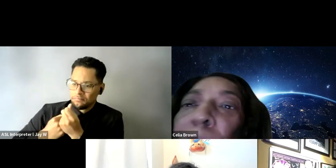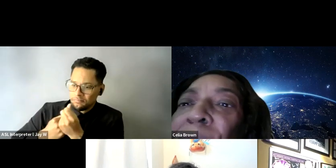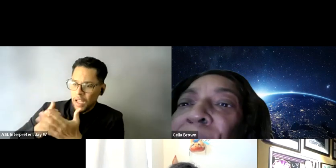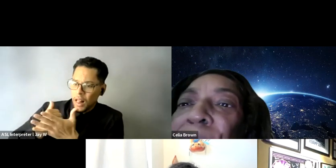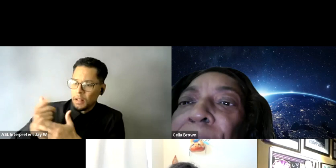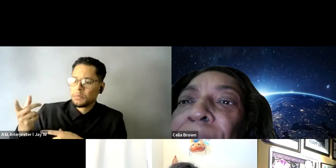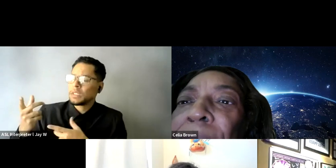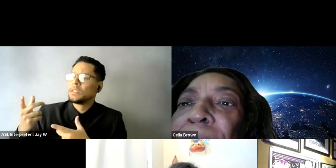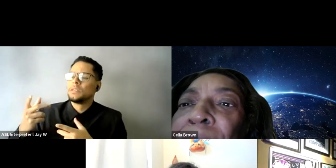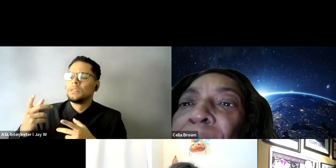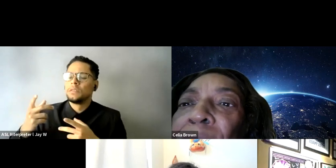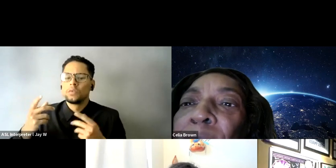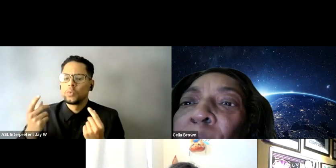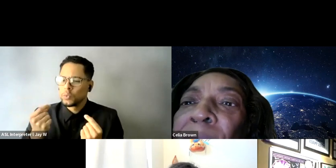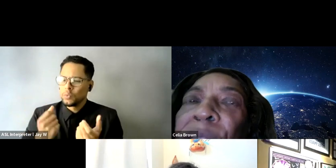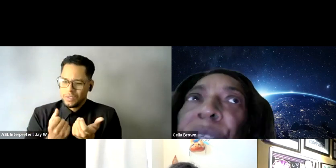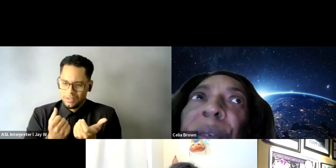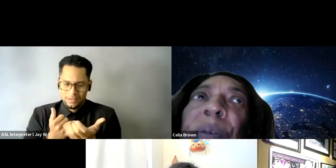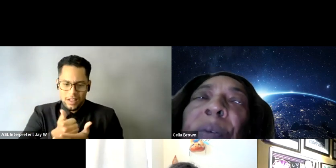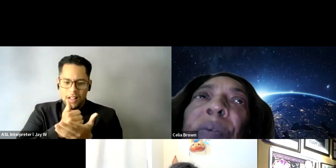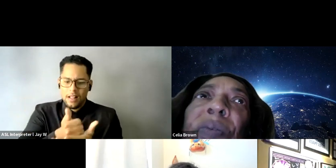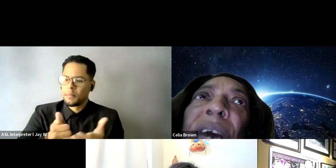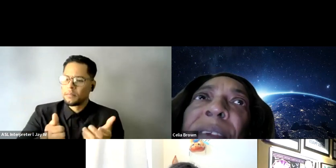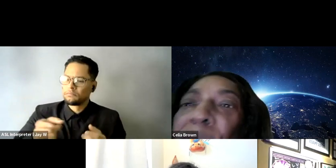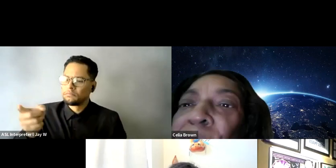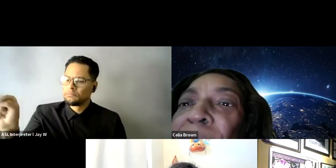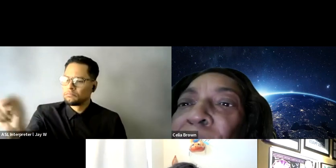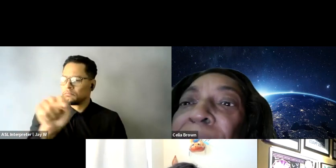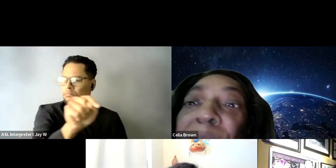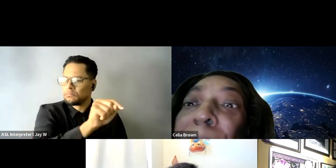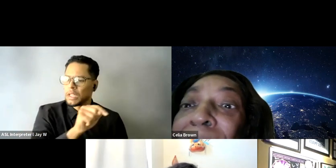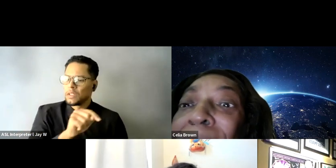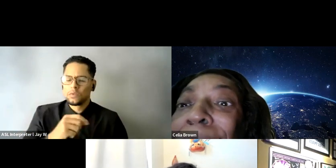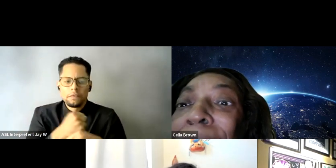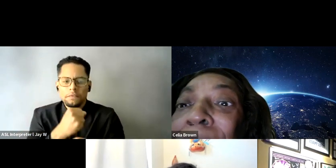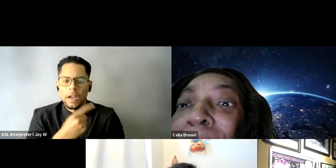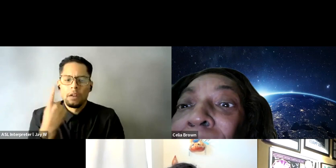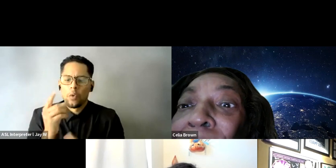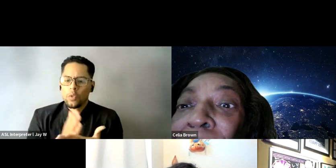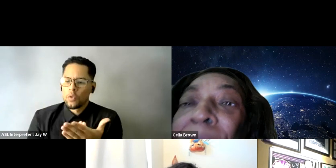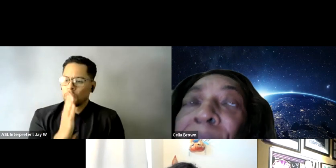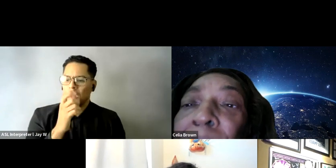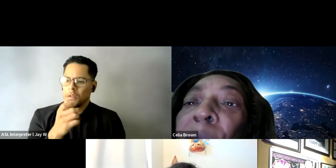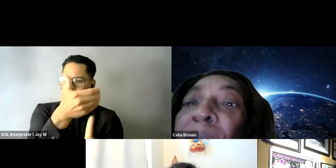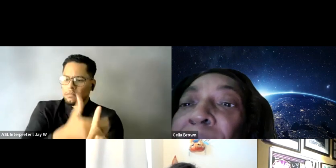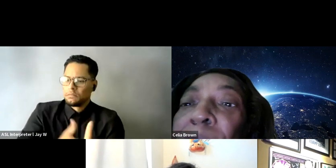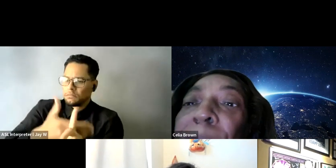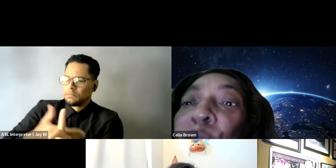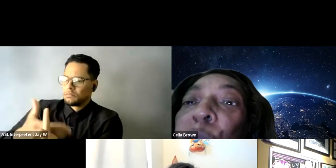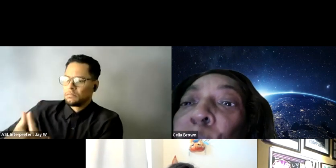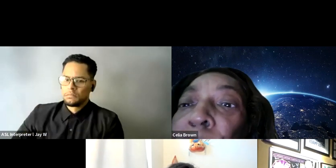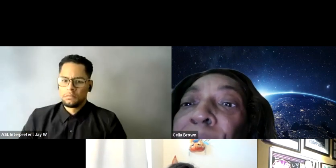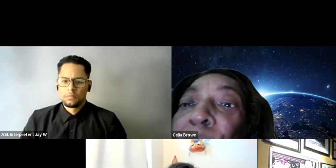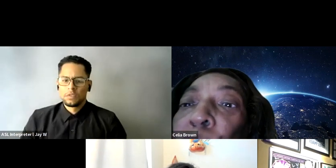help others, you know, and to fight for their right to be. Fight for their right to be in